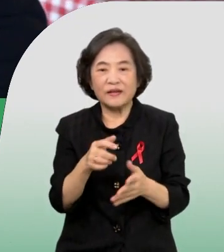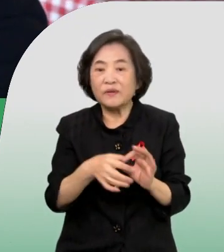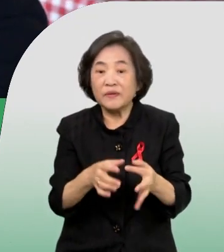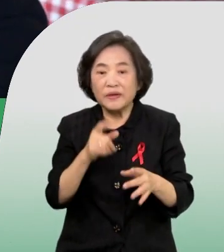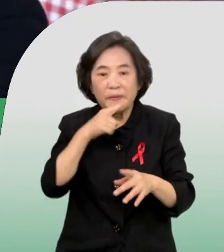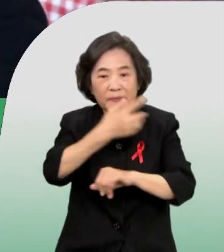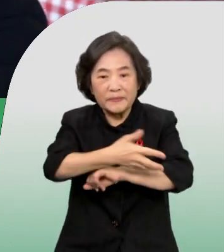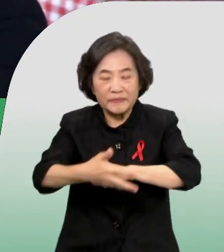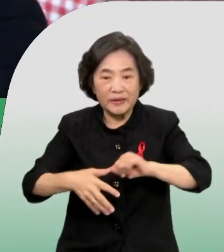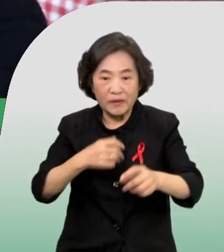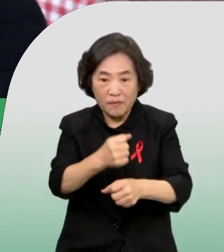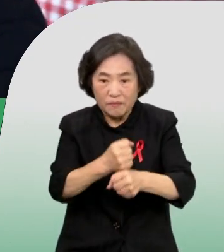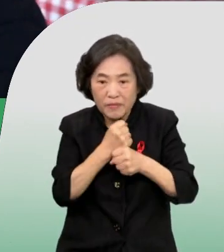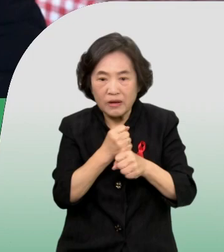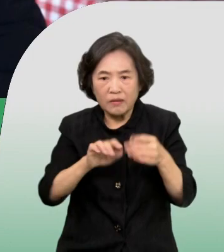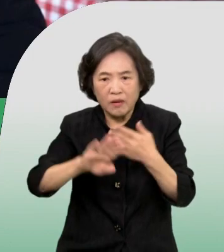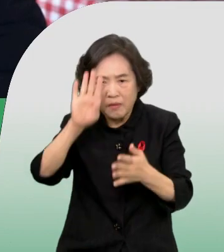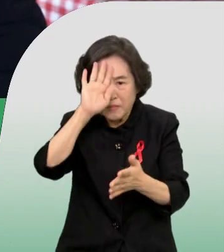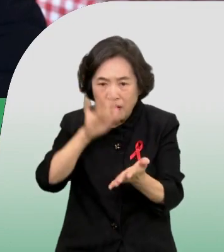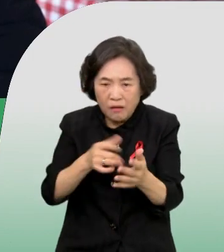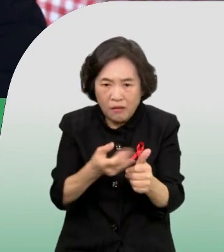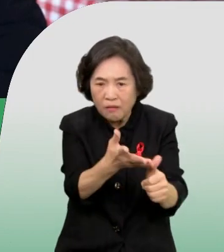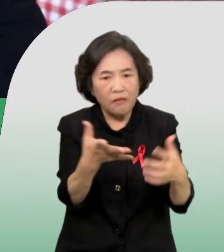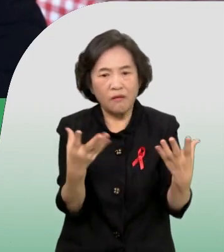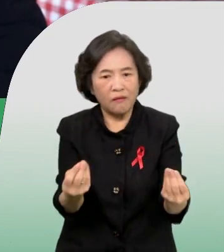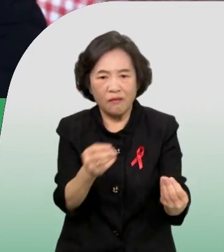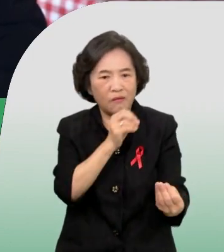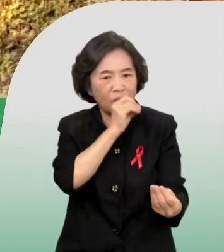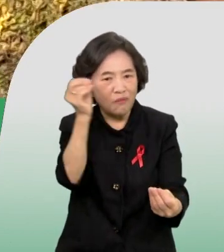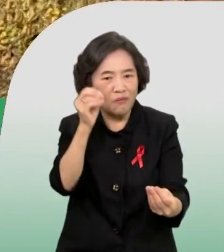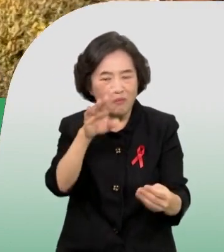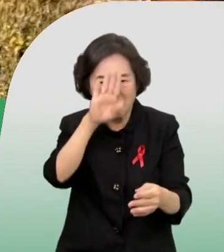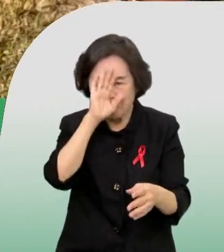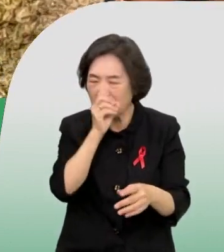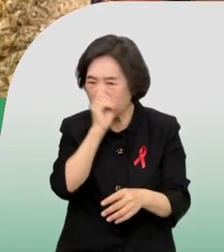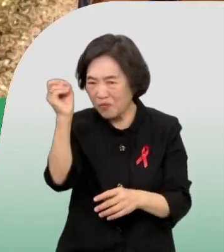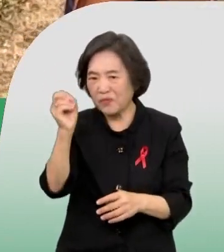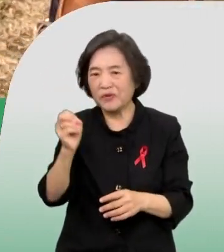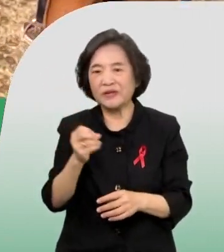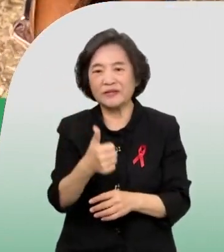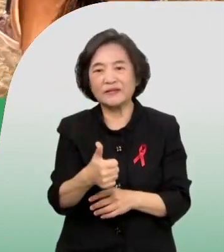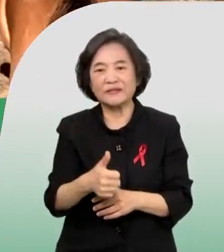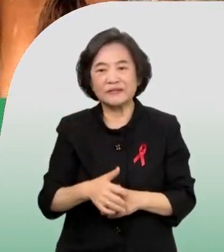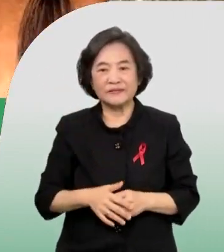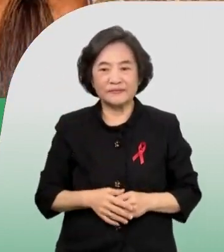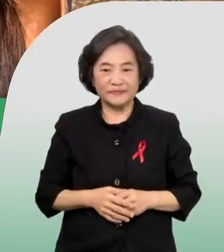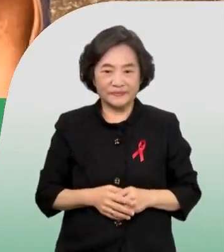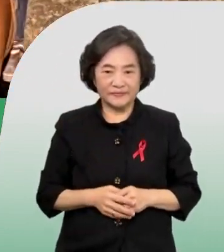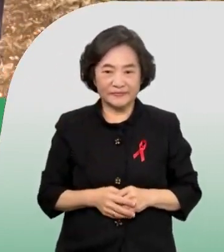mainly because there's no sickness in the Icelandic horse.